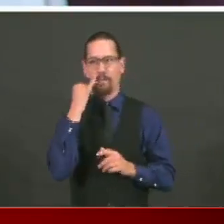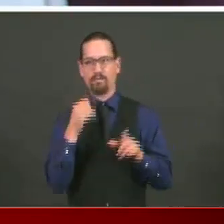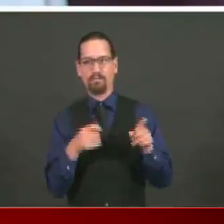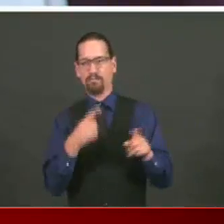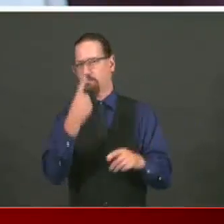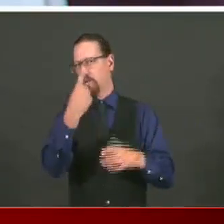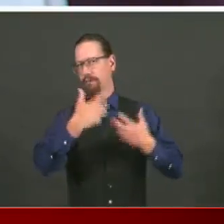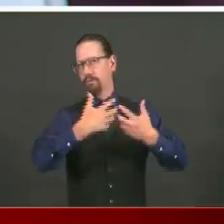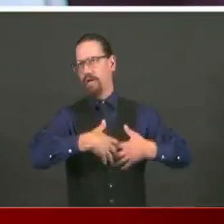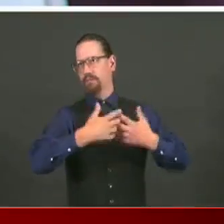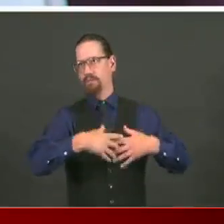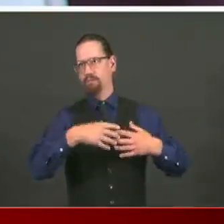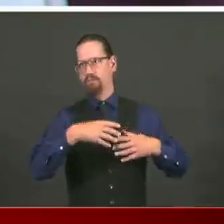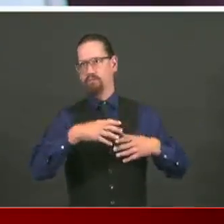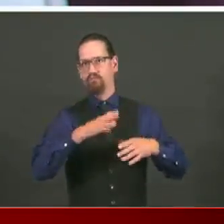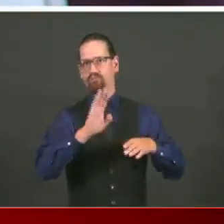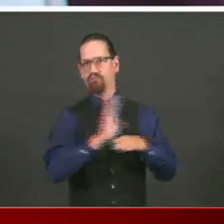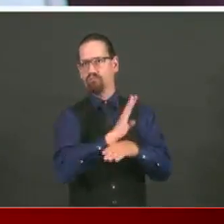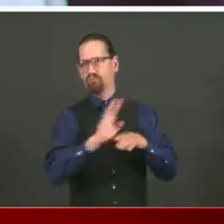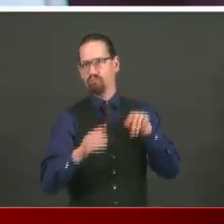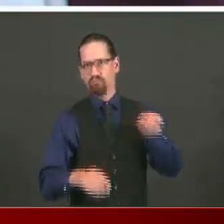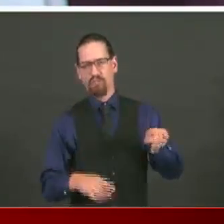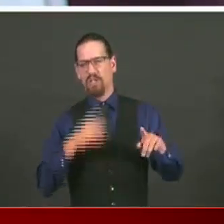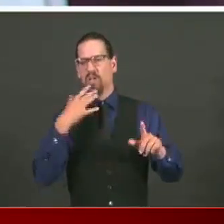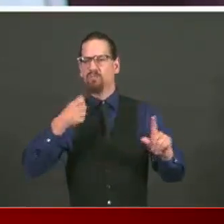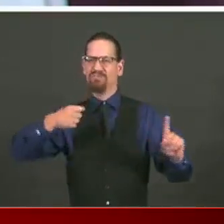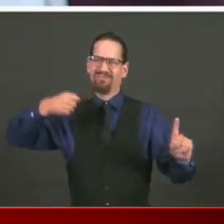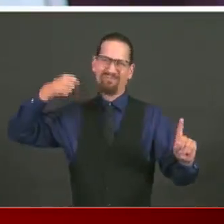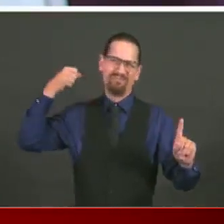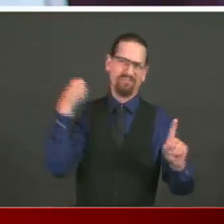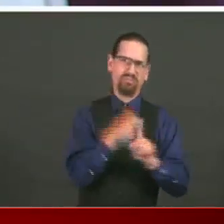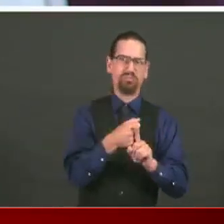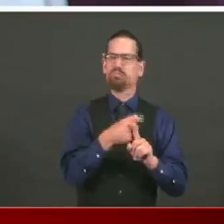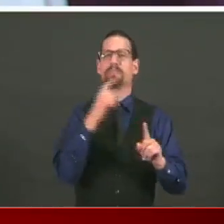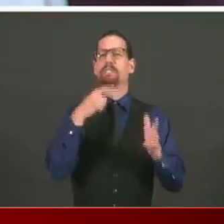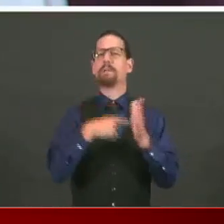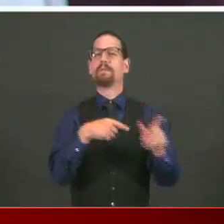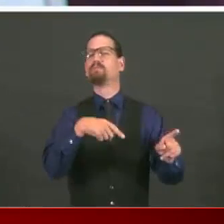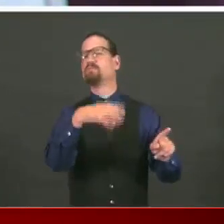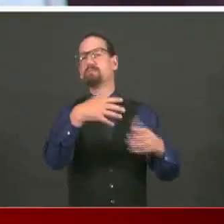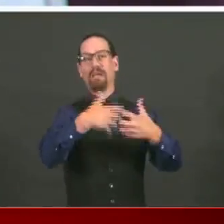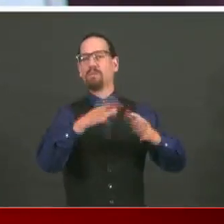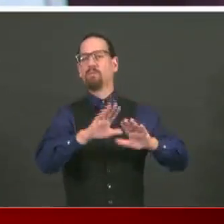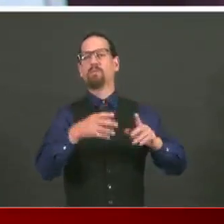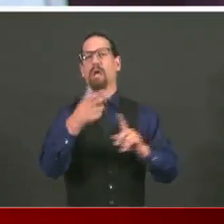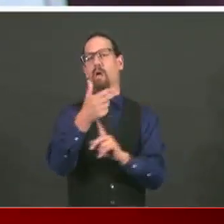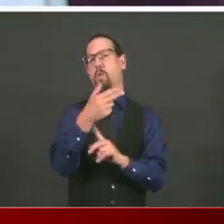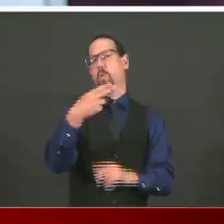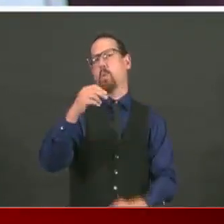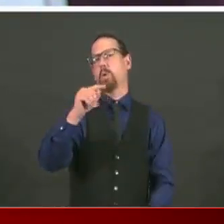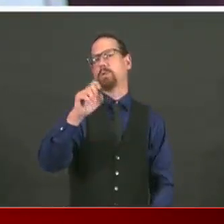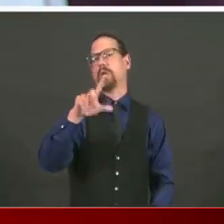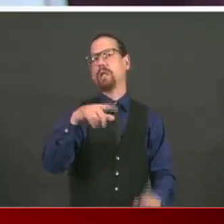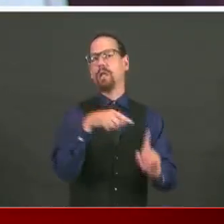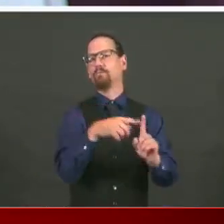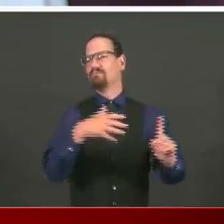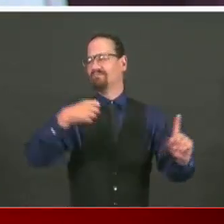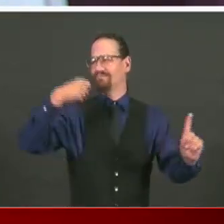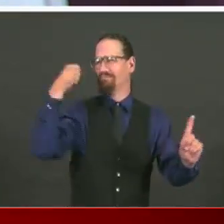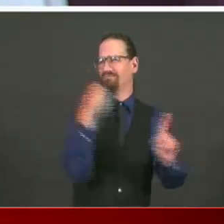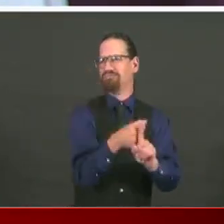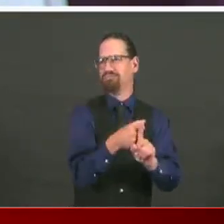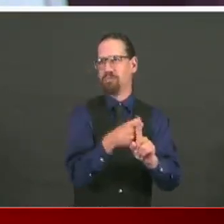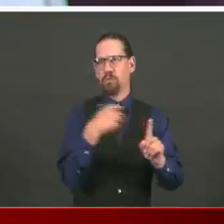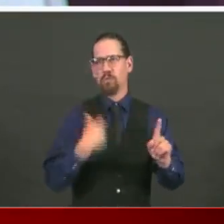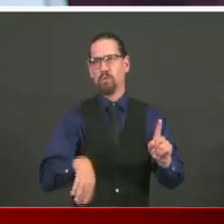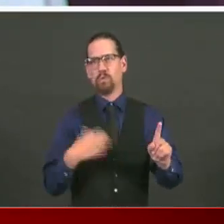a severely impacted industry, hospitality, there will be criteria that enable a business to